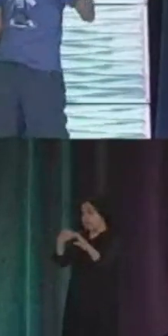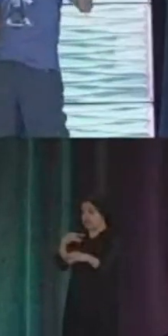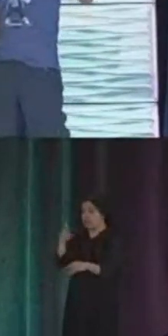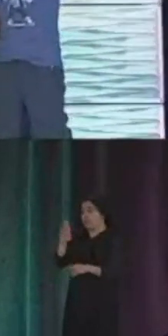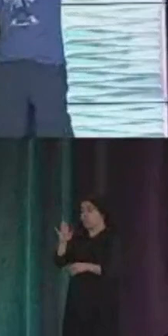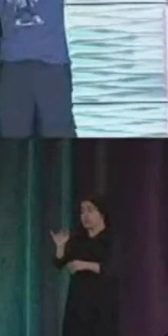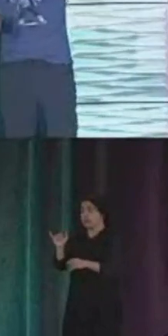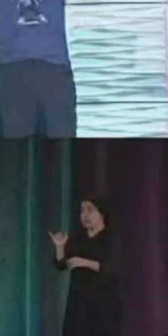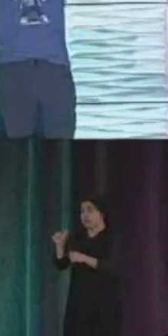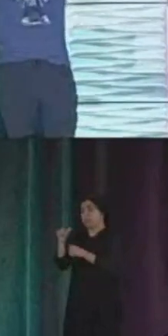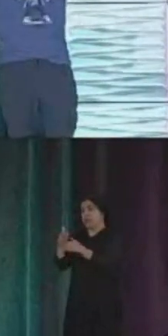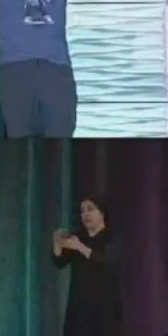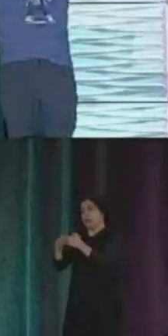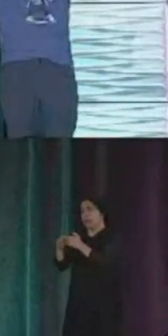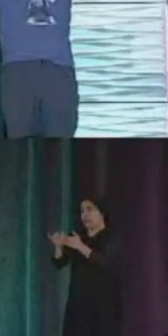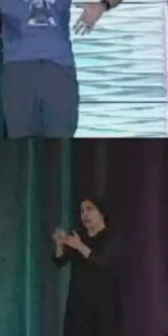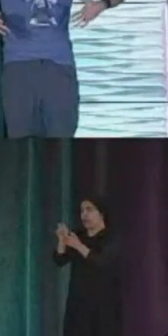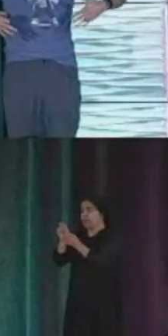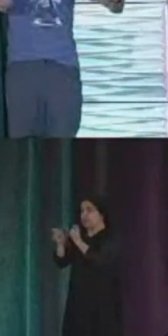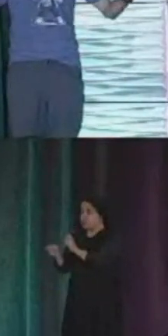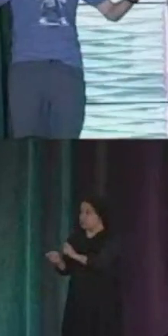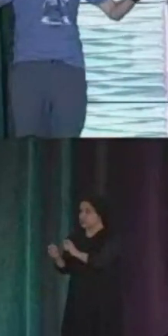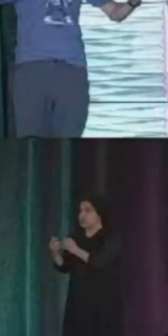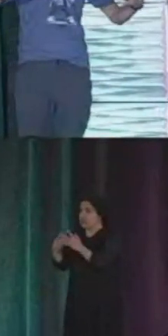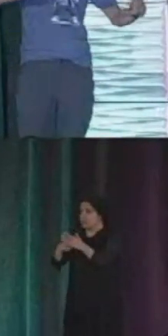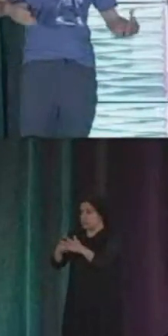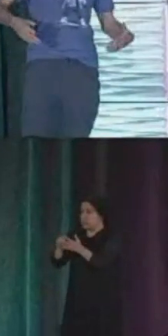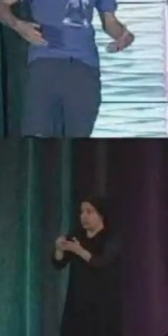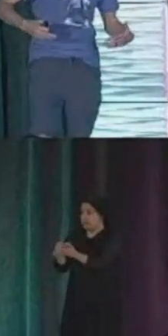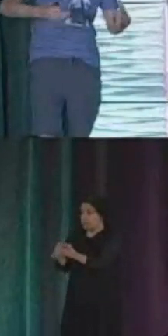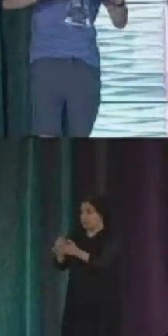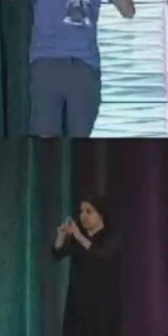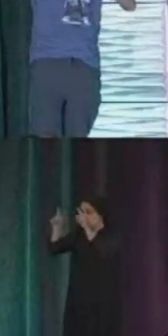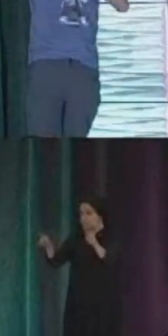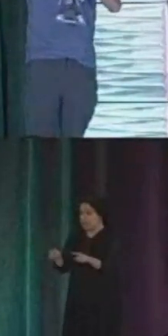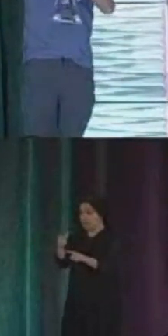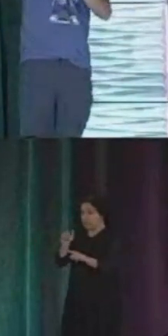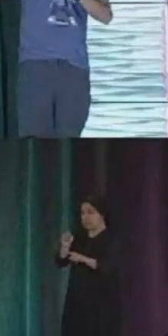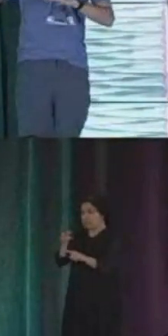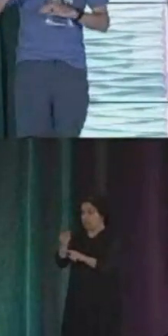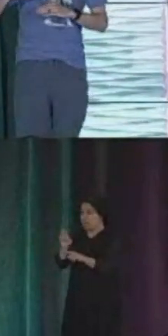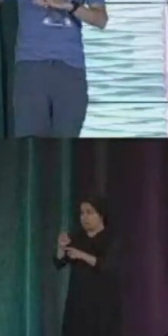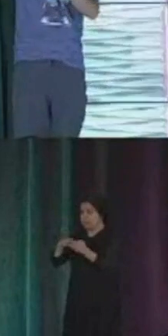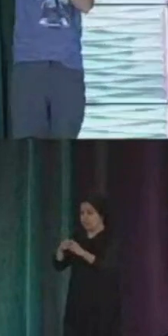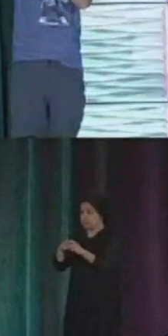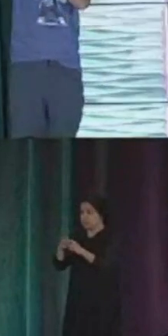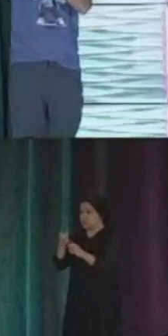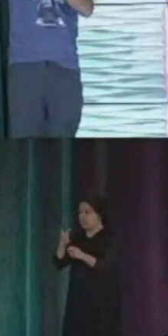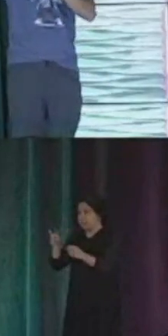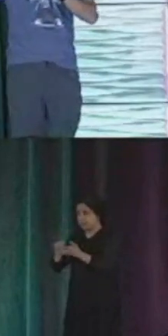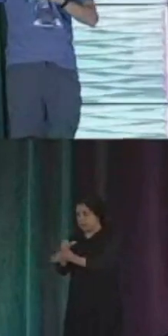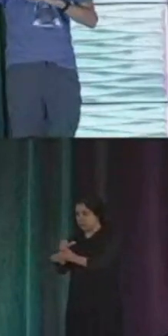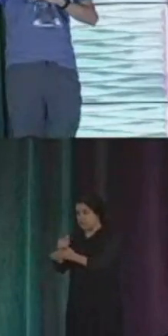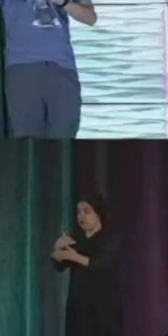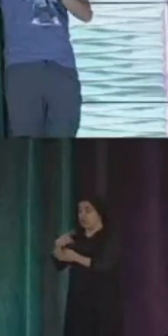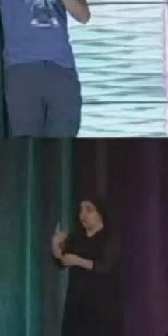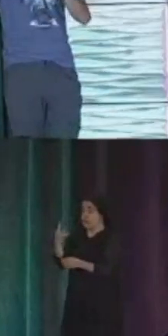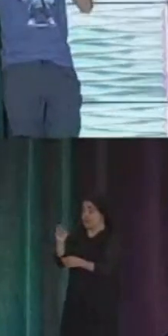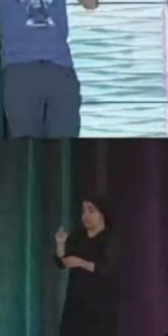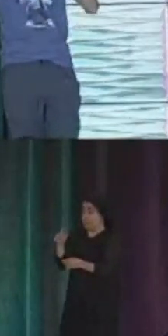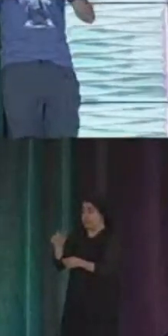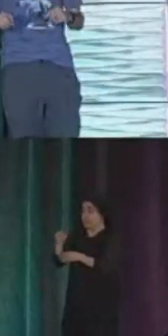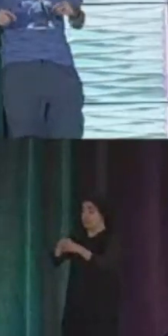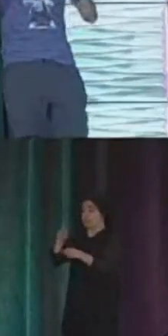that renders the initial page render. So we're on like the GitHub issues page. So we have a template in Ruby for all of these different